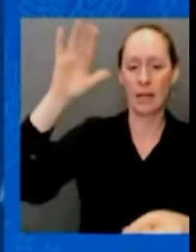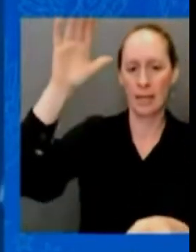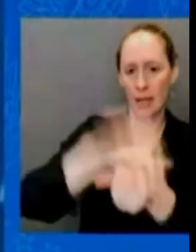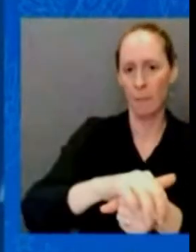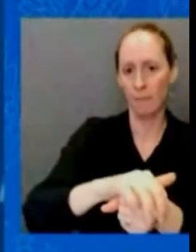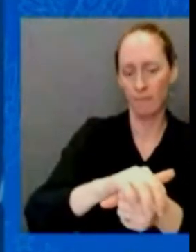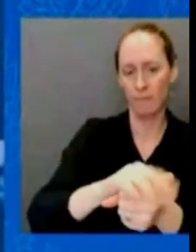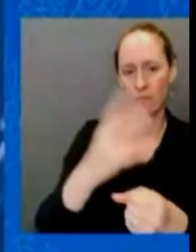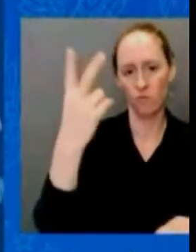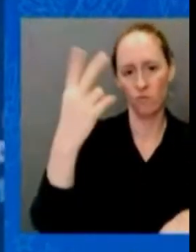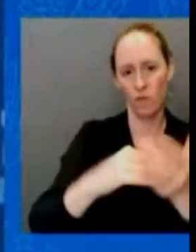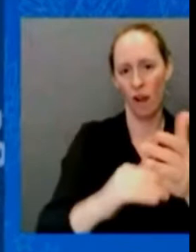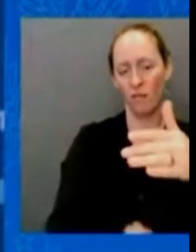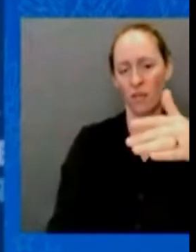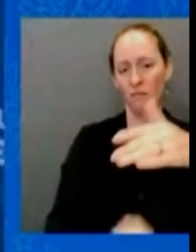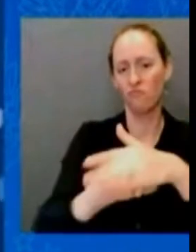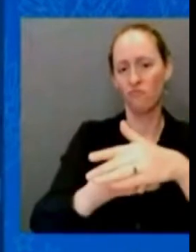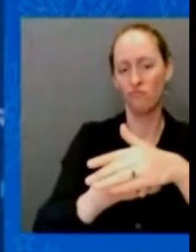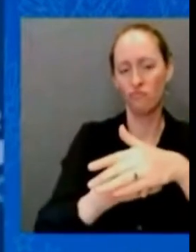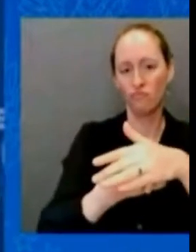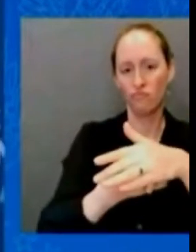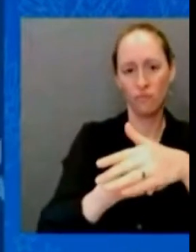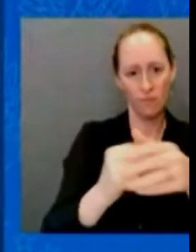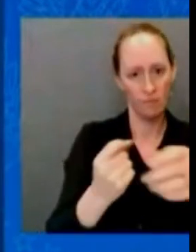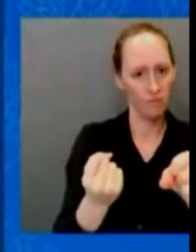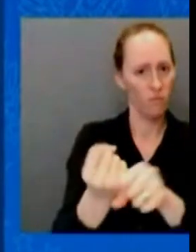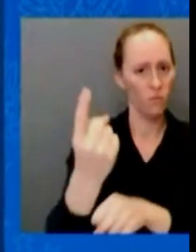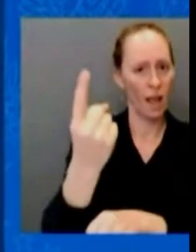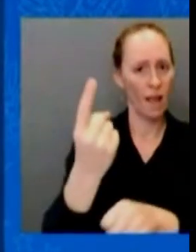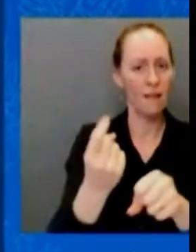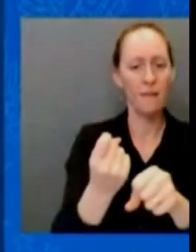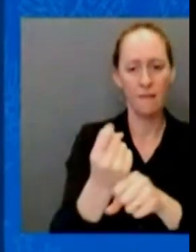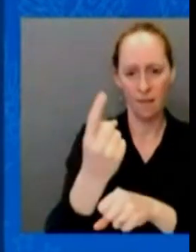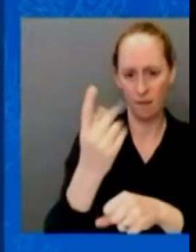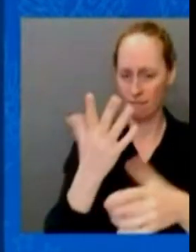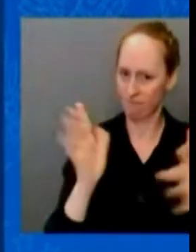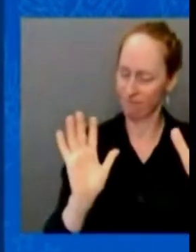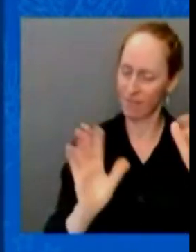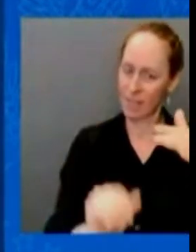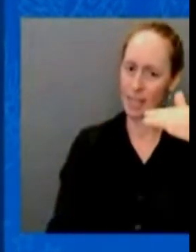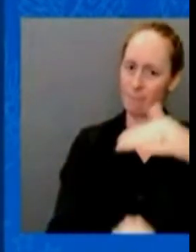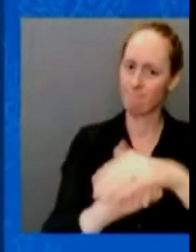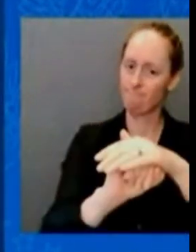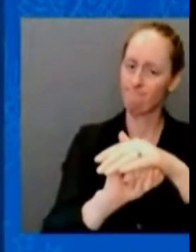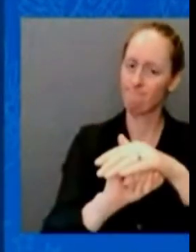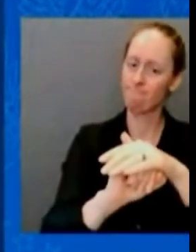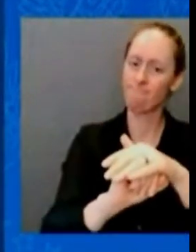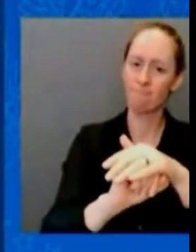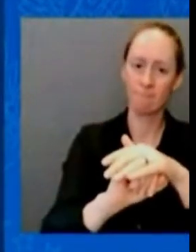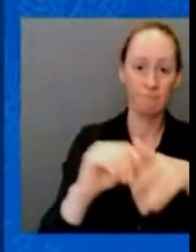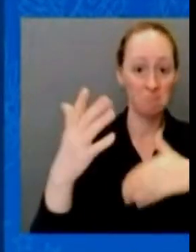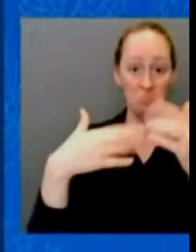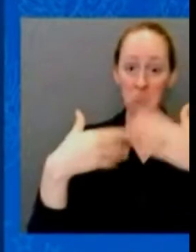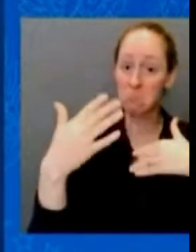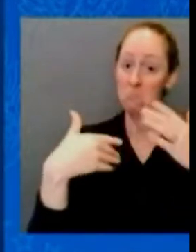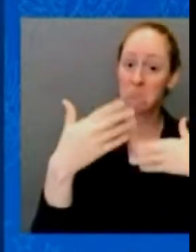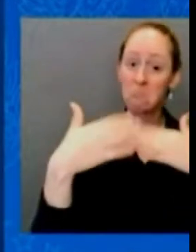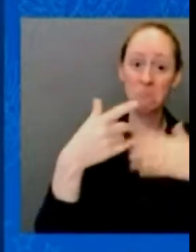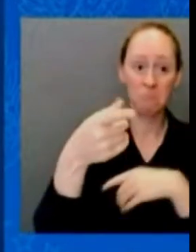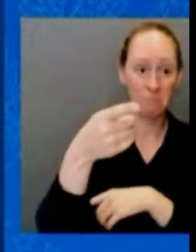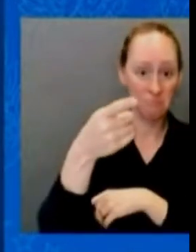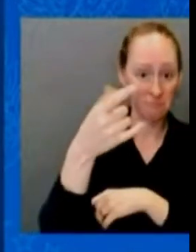than $2,000 a year for the prescriptions, no matter how much they cost. Even if their drug costs are